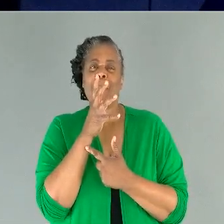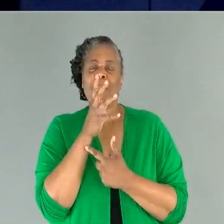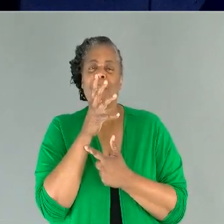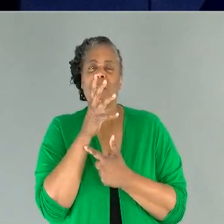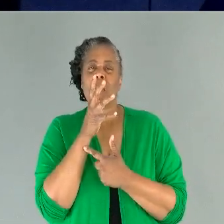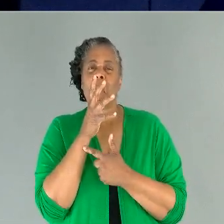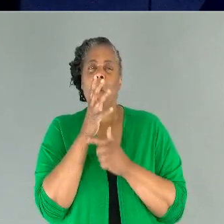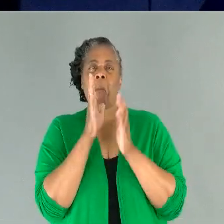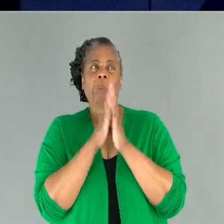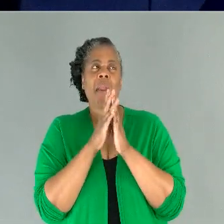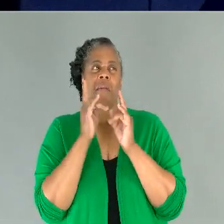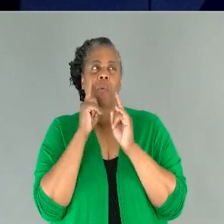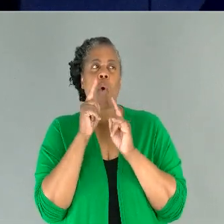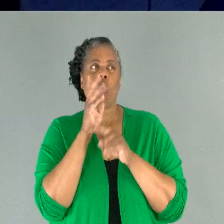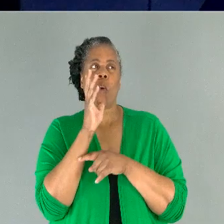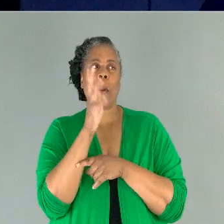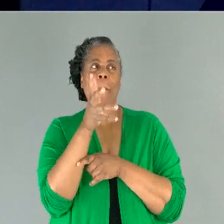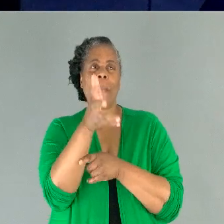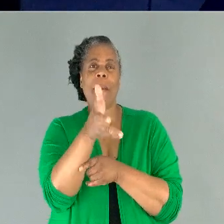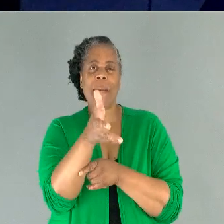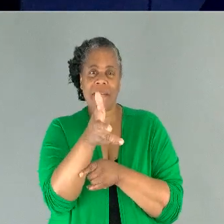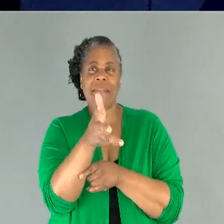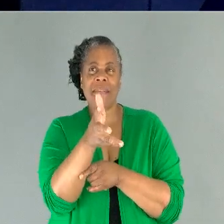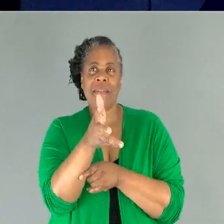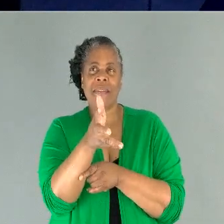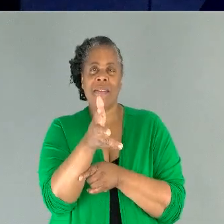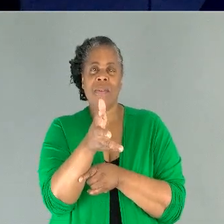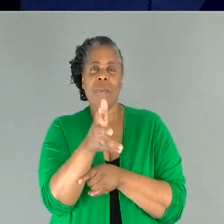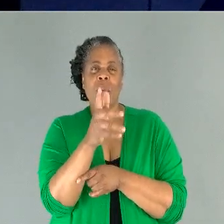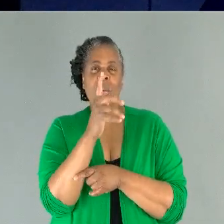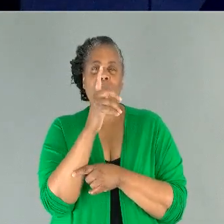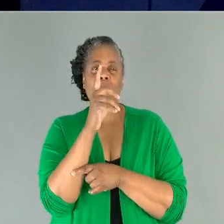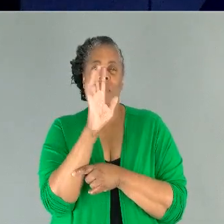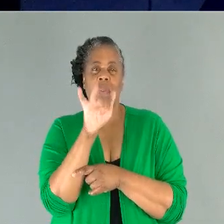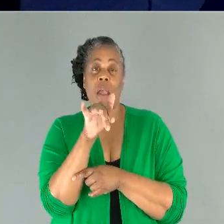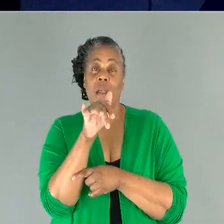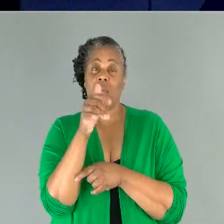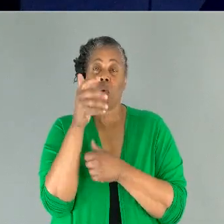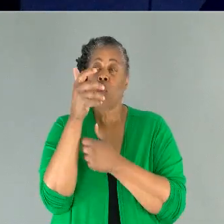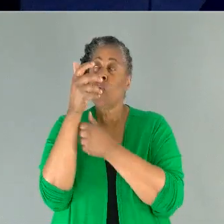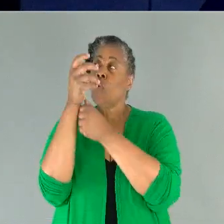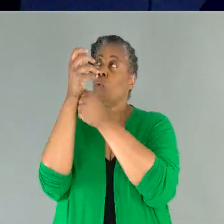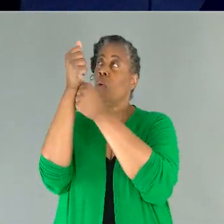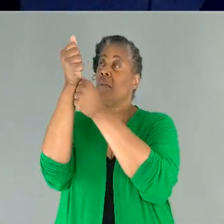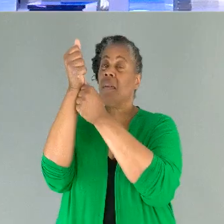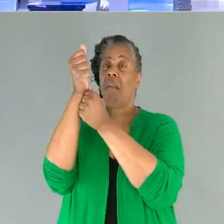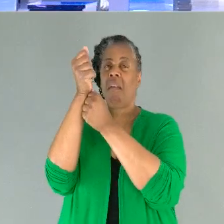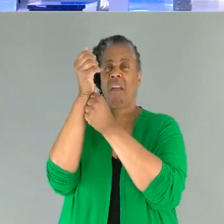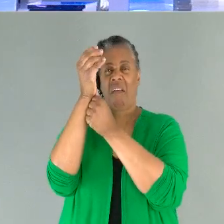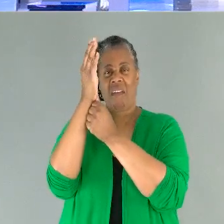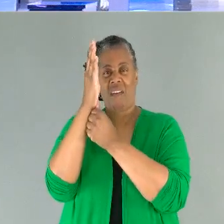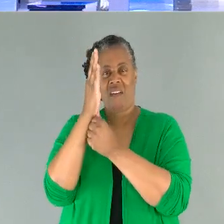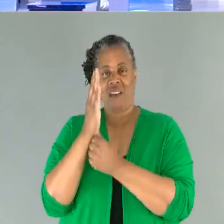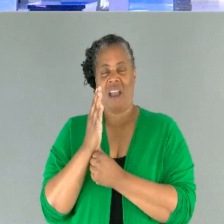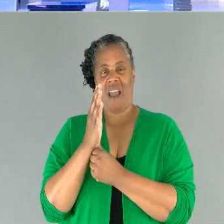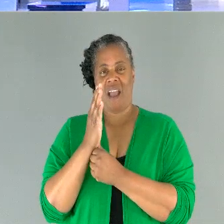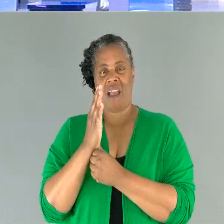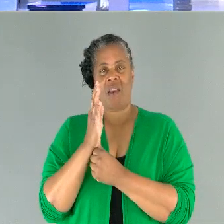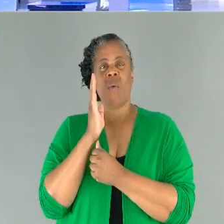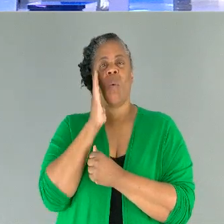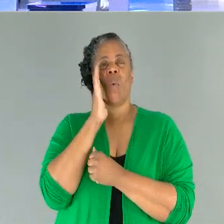to pray for every grandmother that is believing and trusting that the